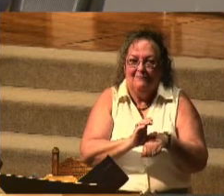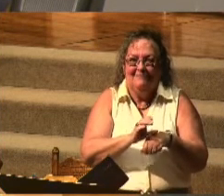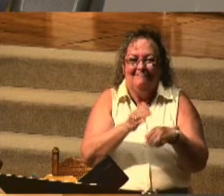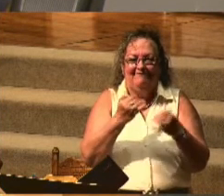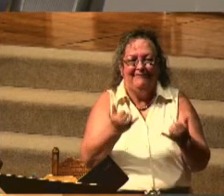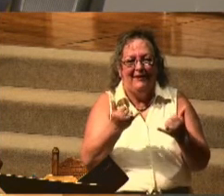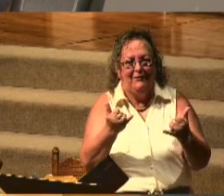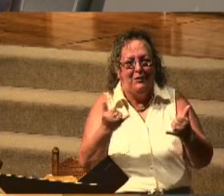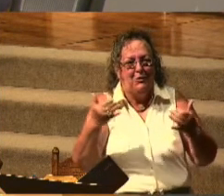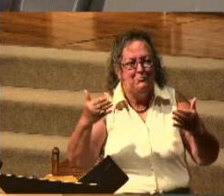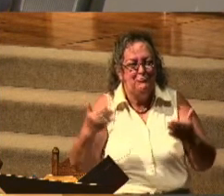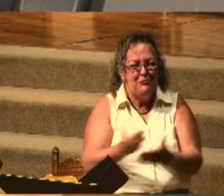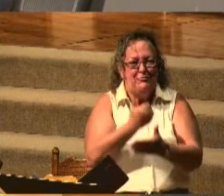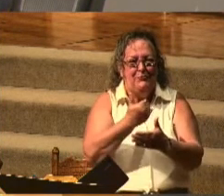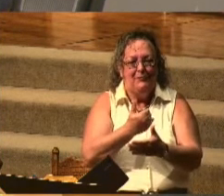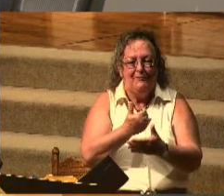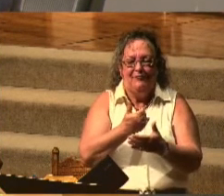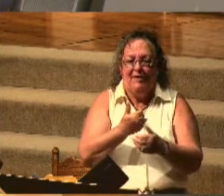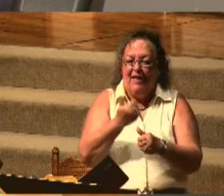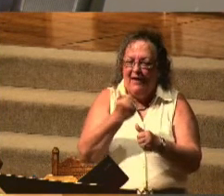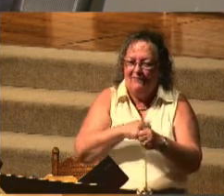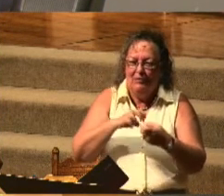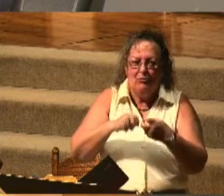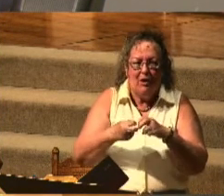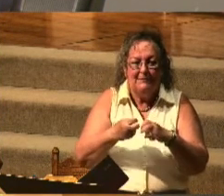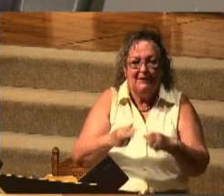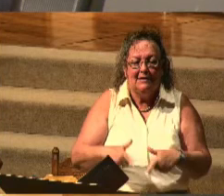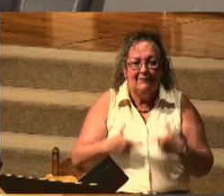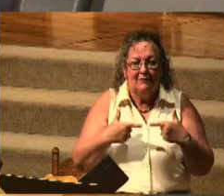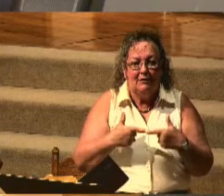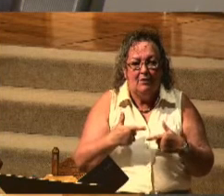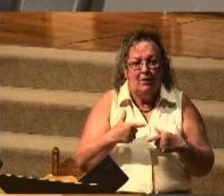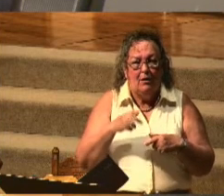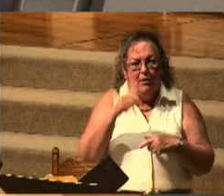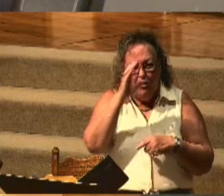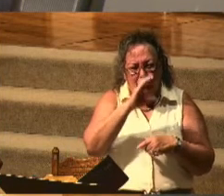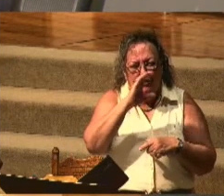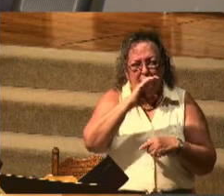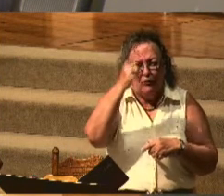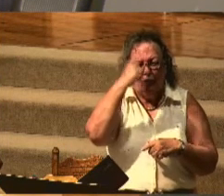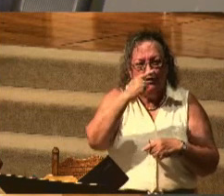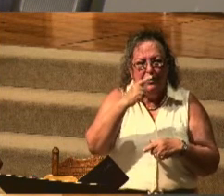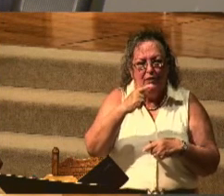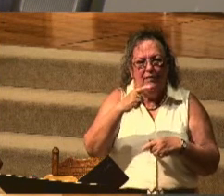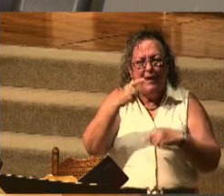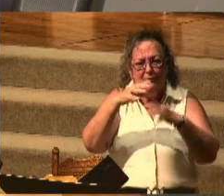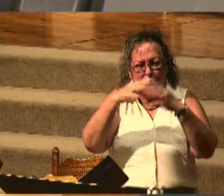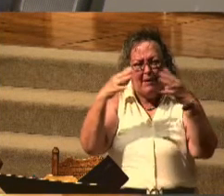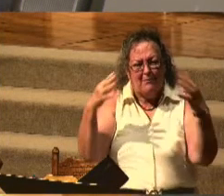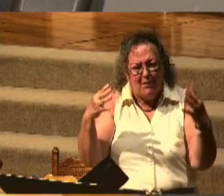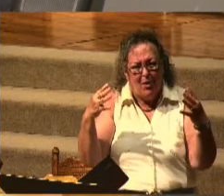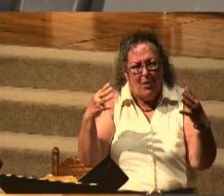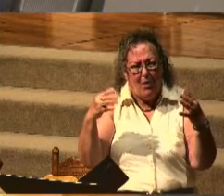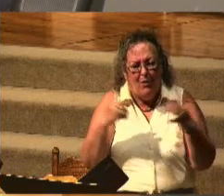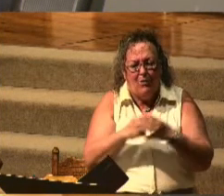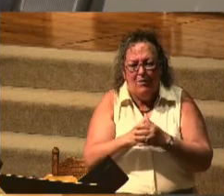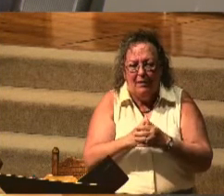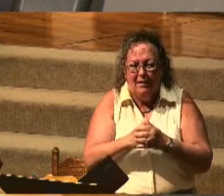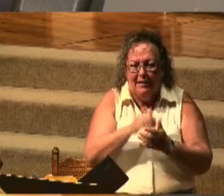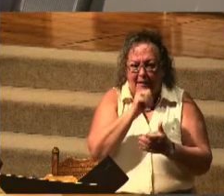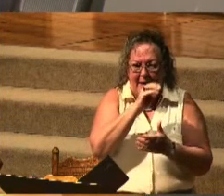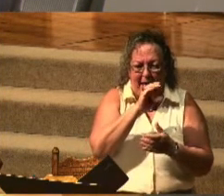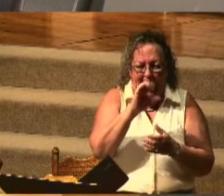You go through every fire of life, look for the rainbow. Always look for that rainbow. In Acts